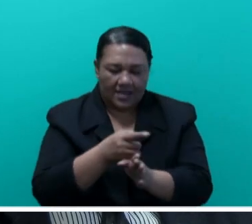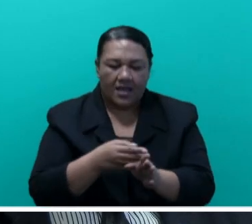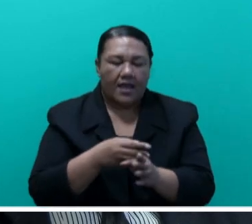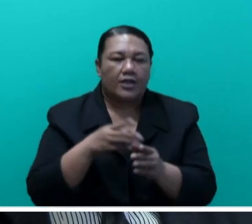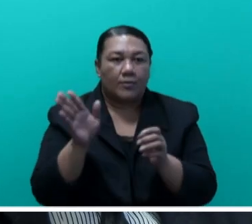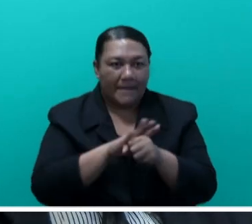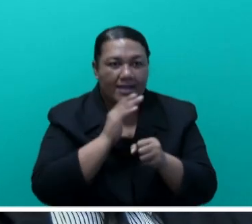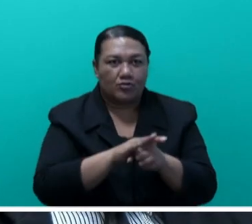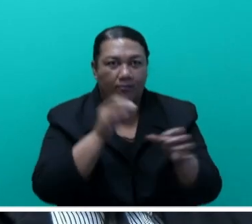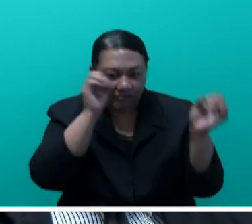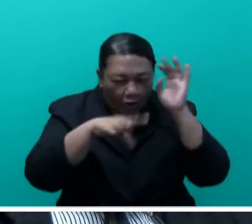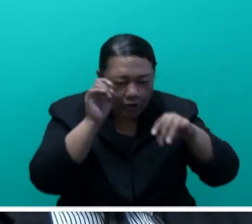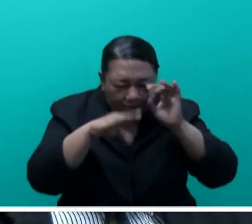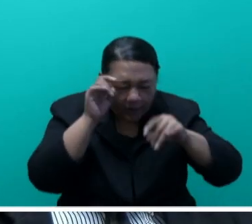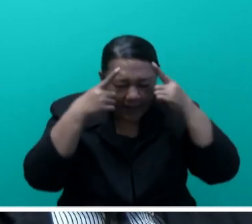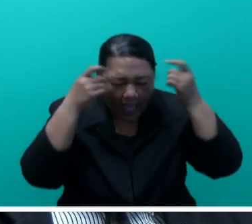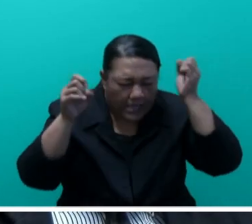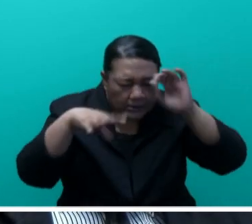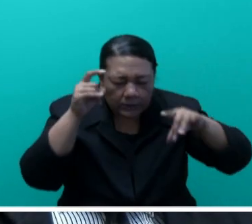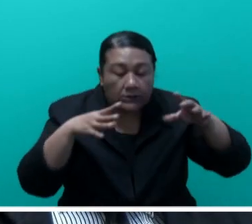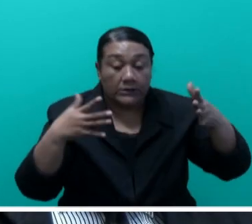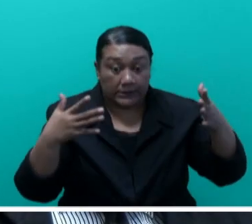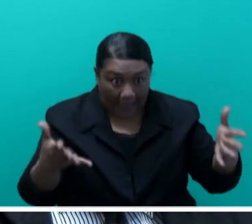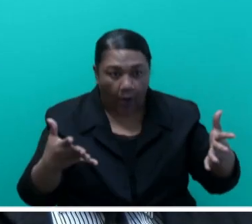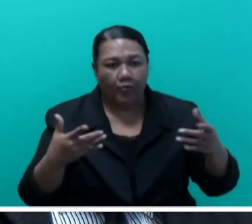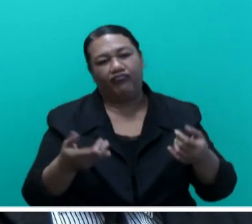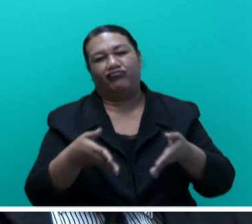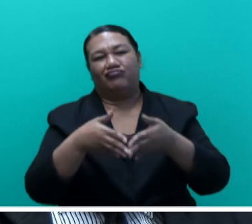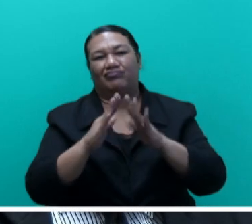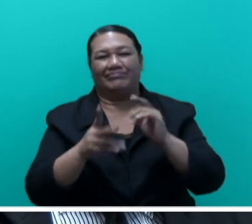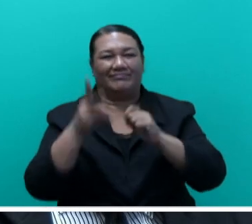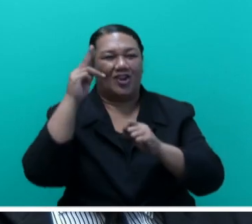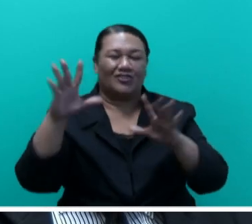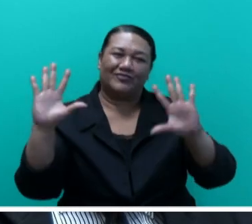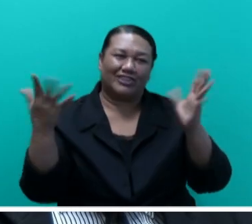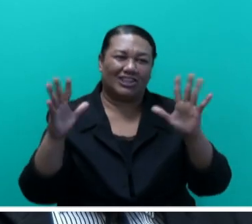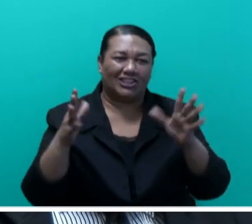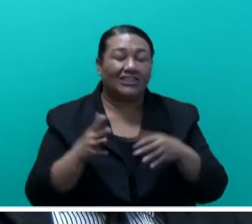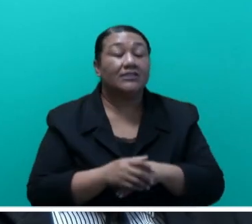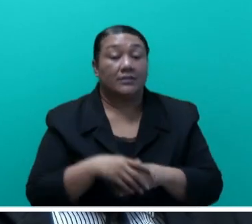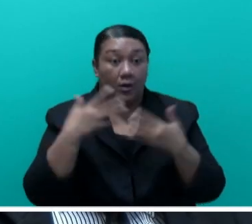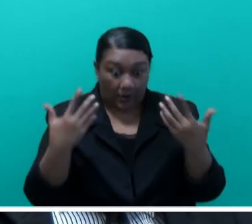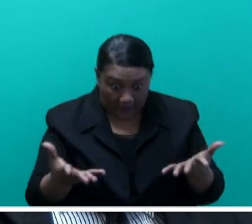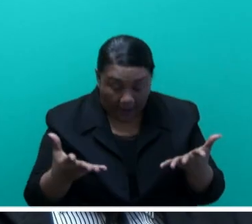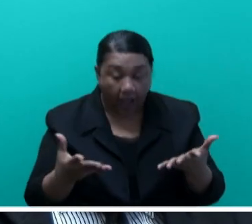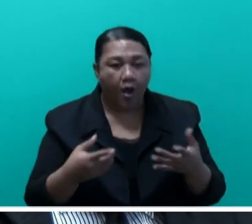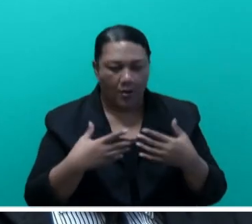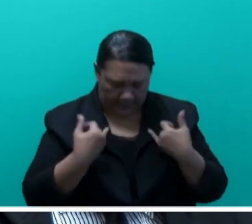is grounded in the realities of our nation and reflective of the needs and aspirations of our